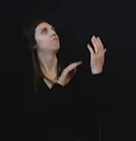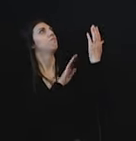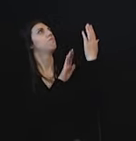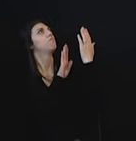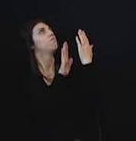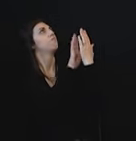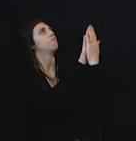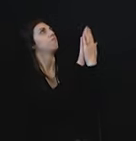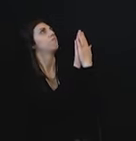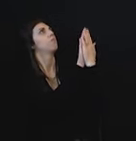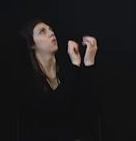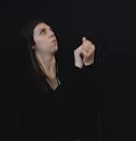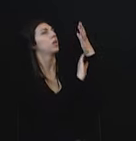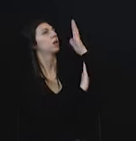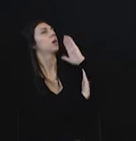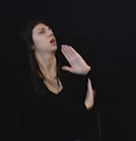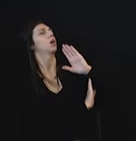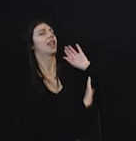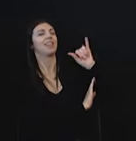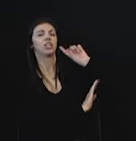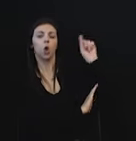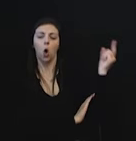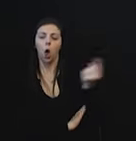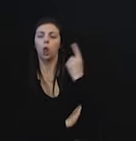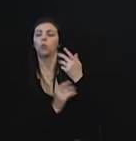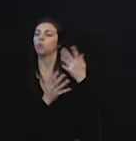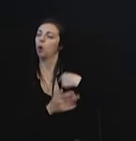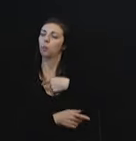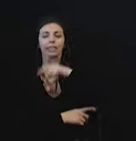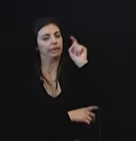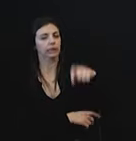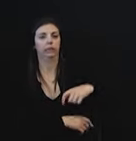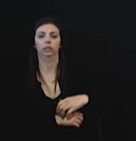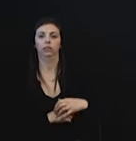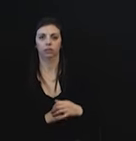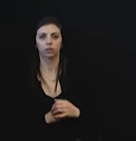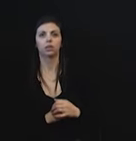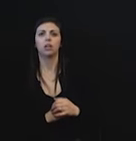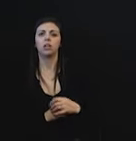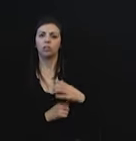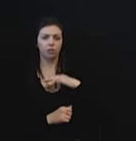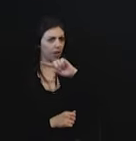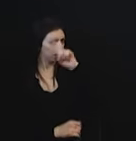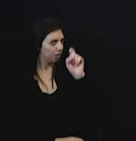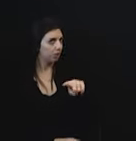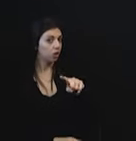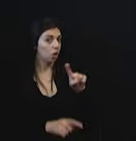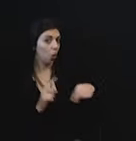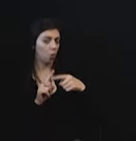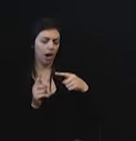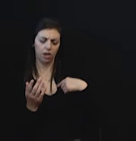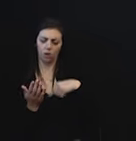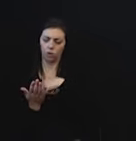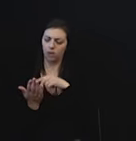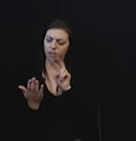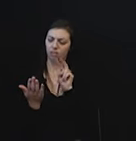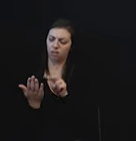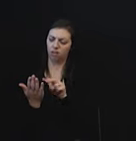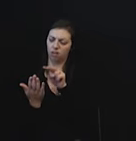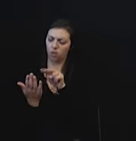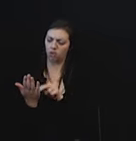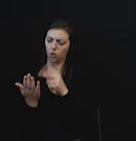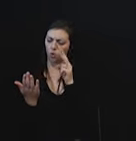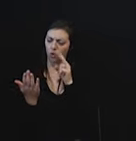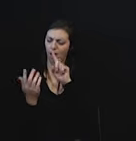Man. So my question to you is, as you look at this man this morning, as you look at the response that he